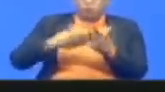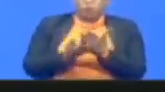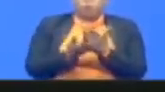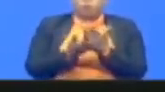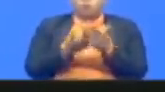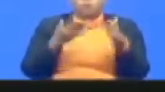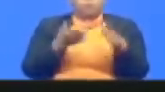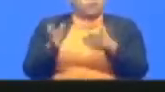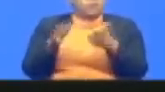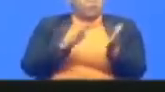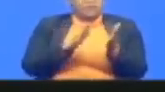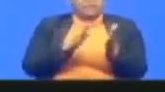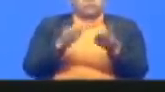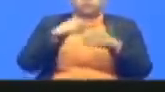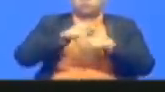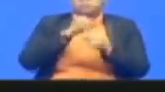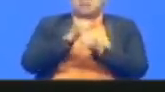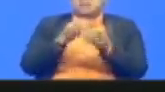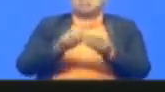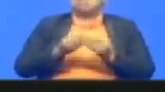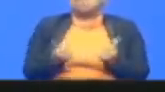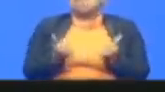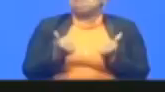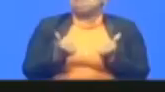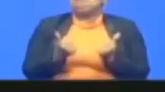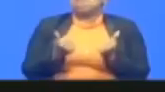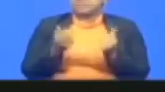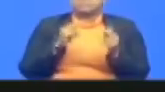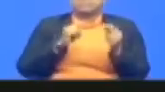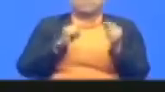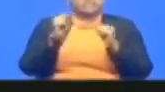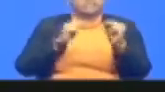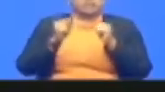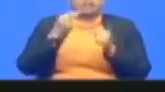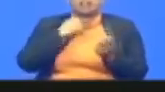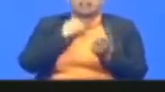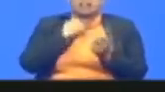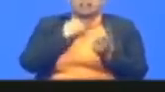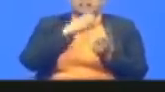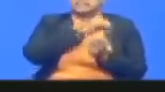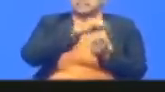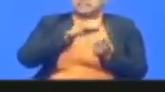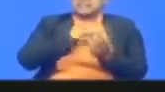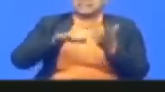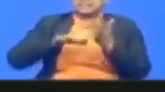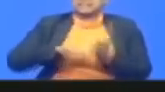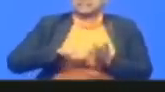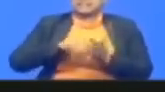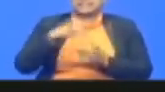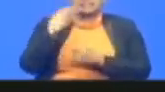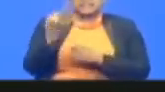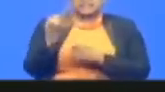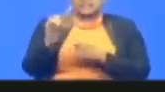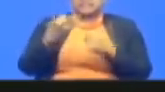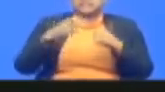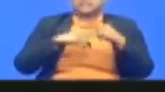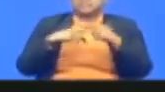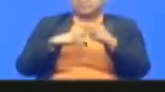their quest. The ongoing mediation is stuck at senators insisting on 327 billion shillings for